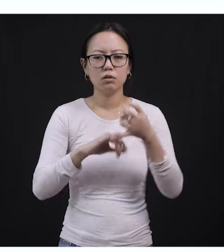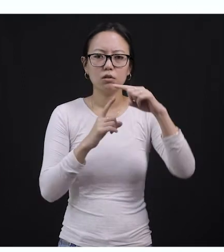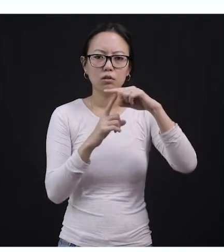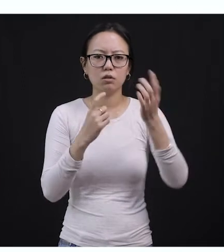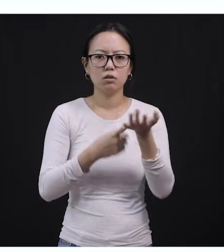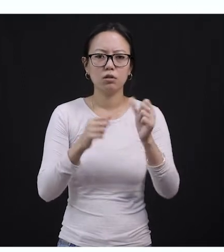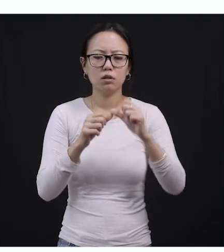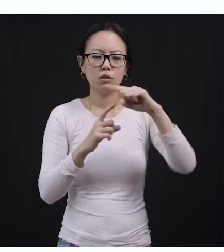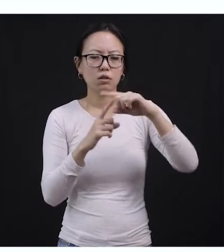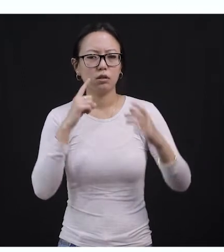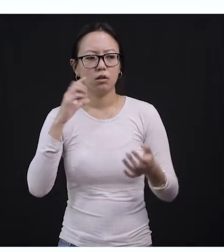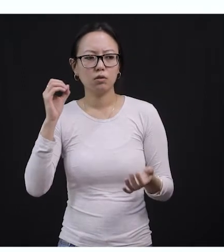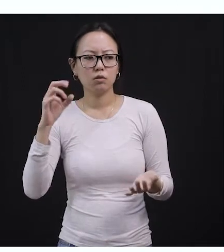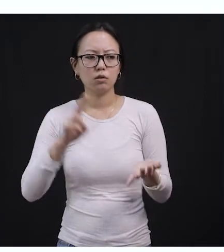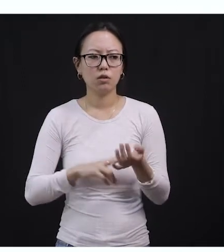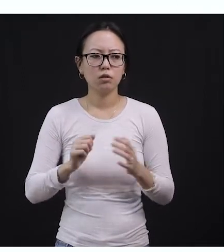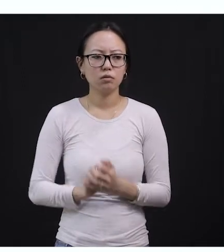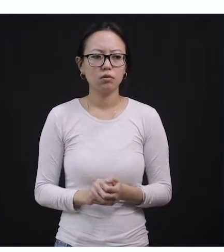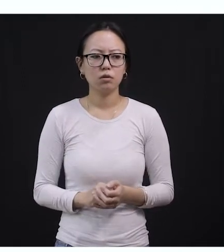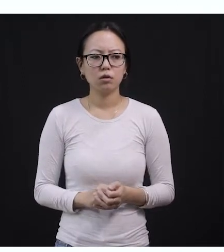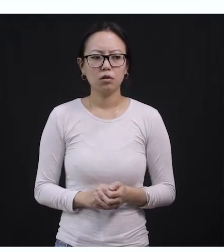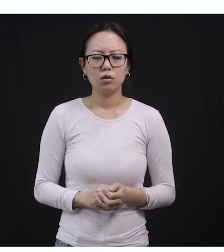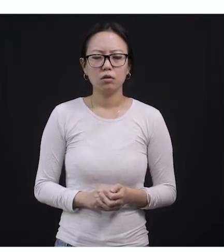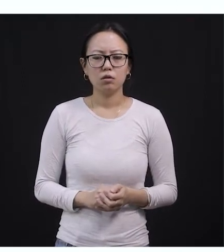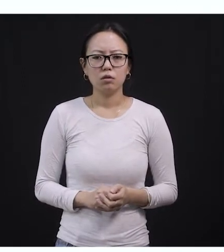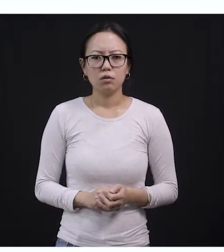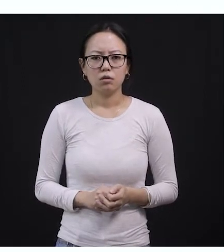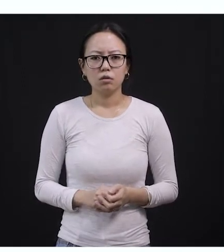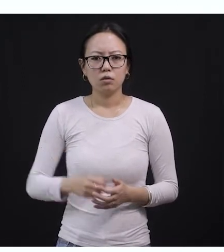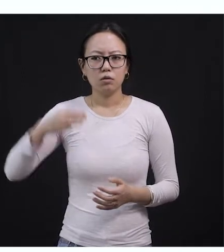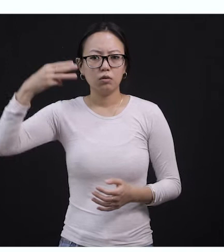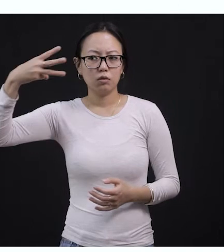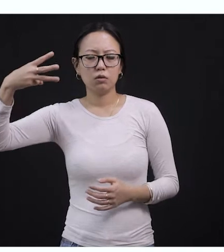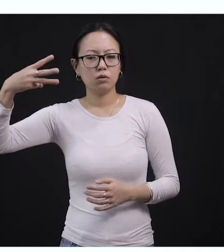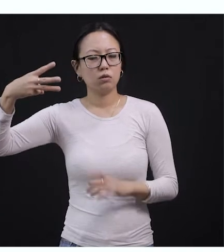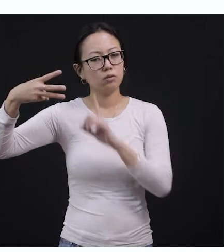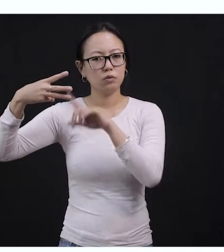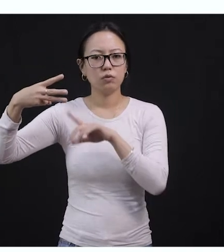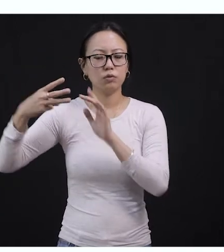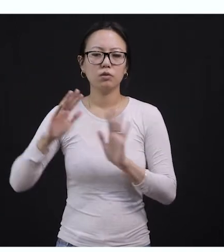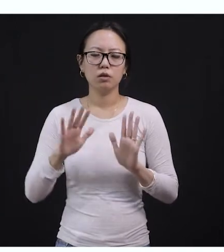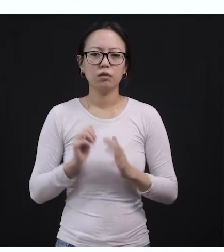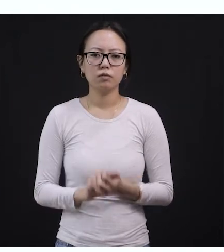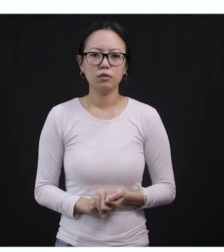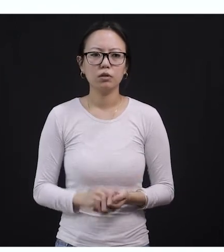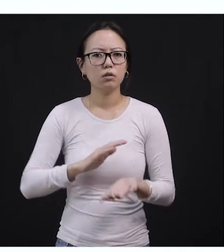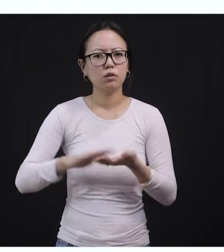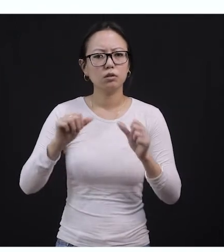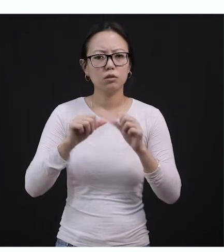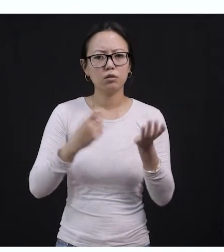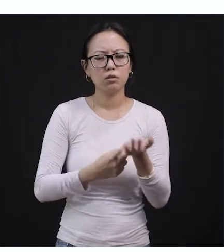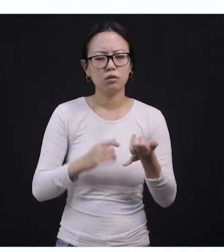and villages. Now Harsha, as a ruler, his empire was very big, right? His kingdom